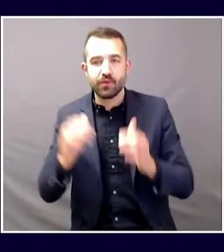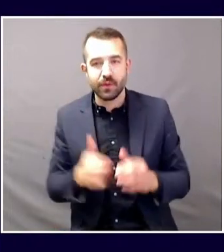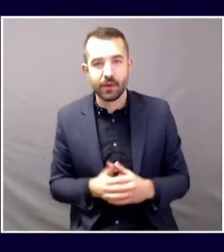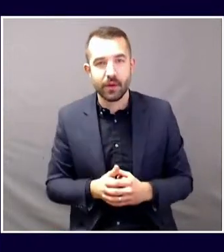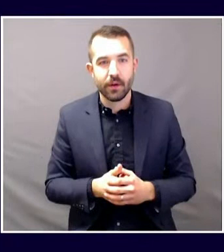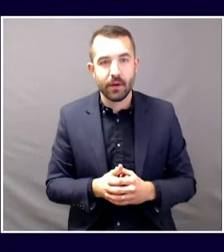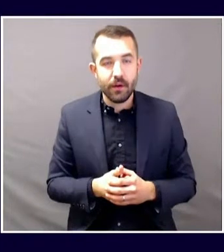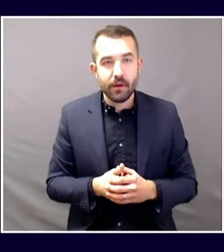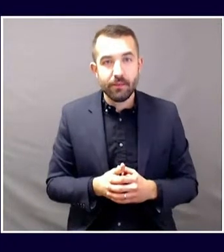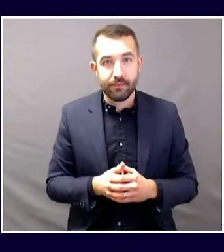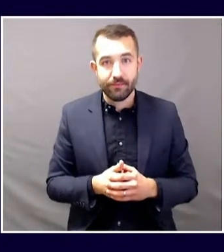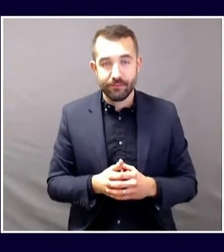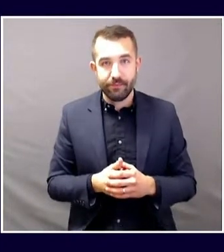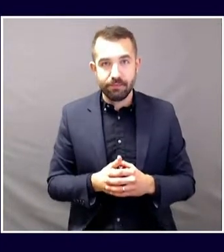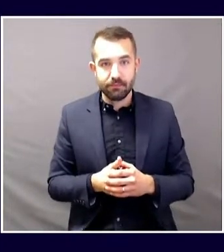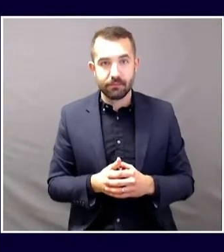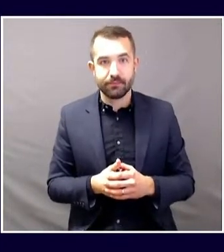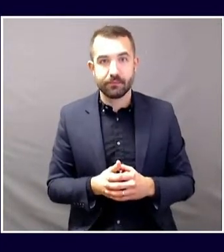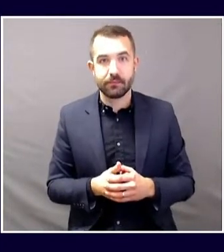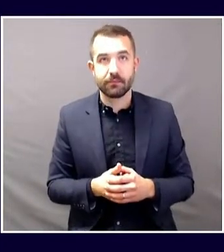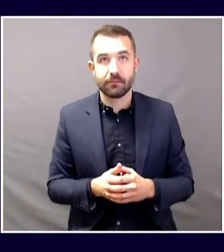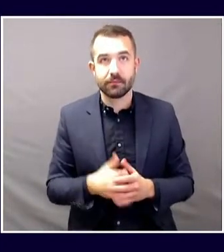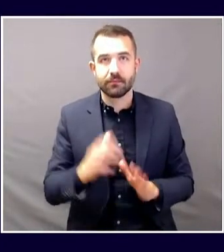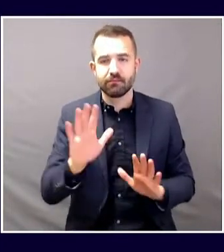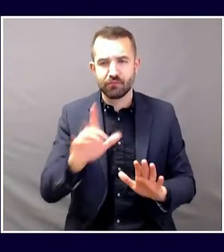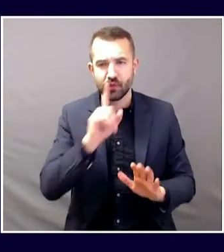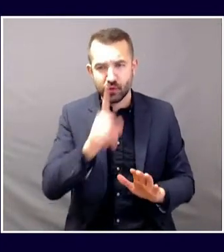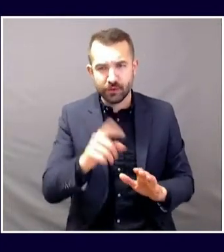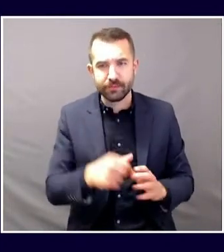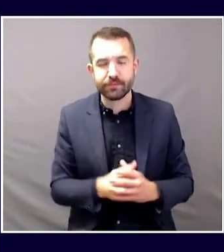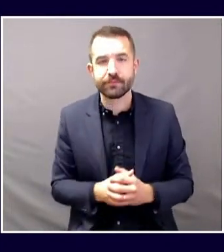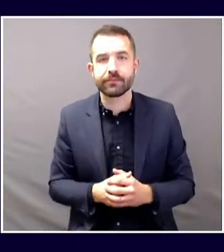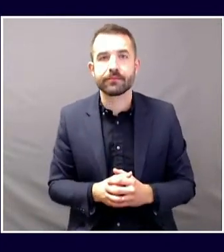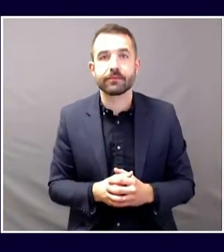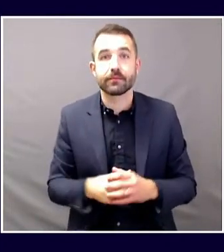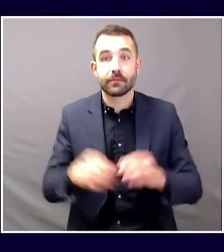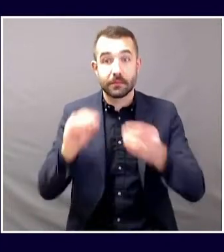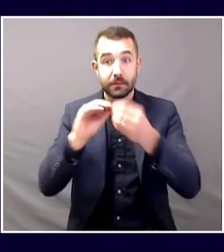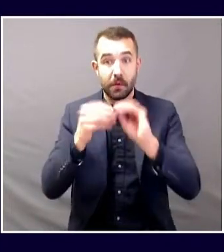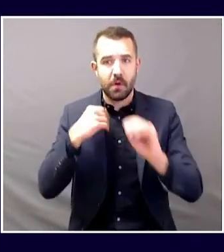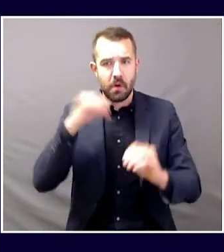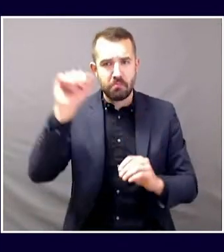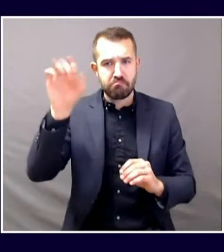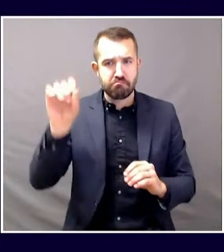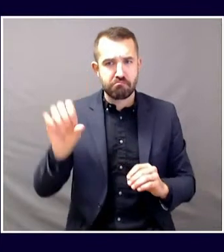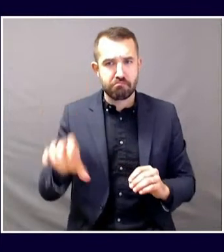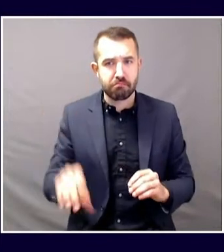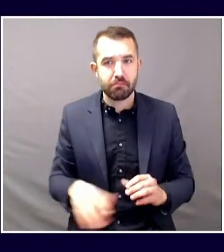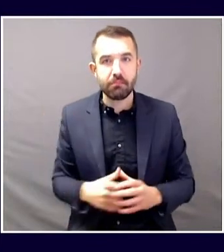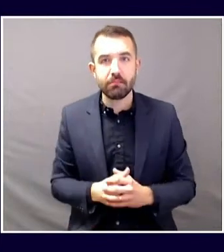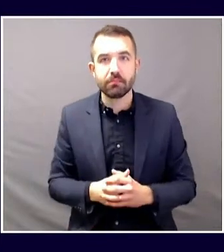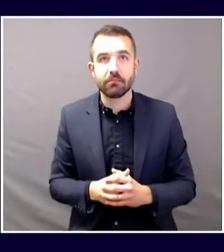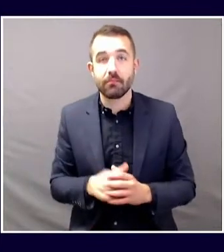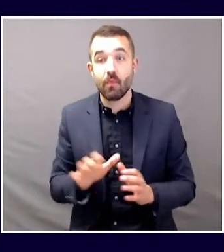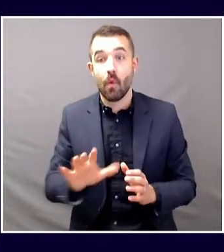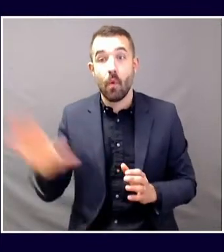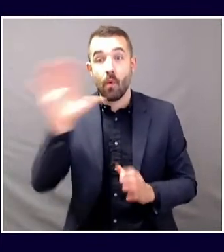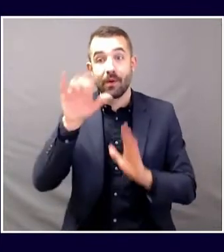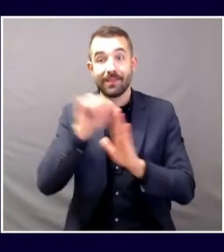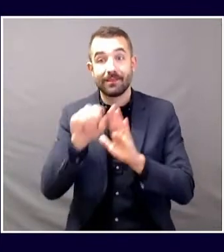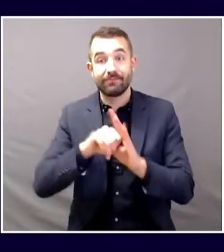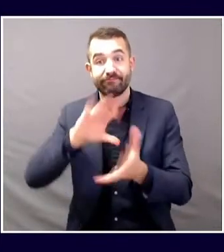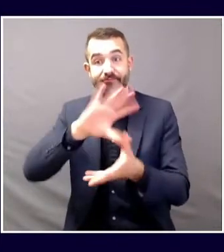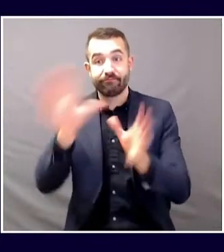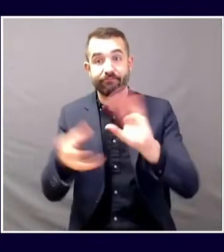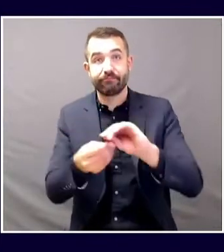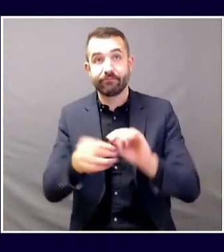Sure thing, Charlie. So let's first go through the numbers just really quickly. Right now, across the state, there are